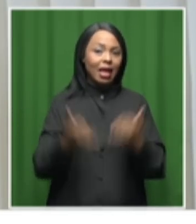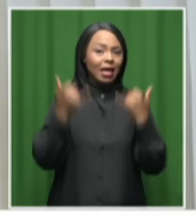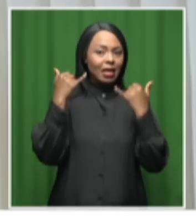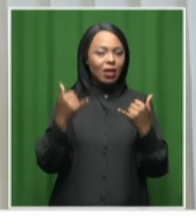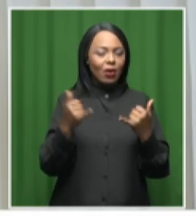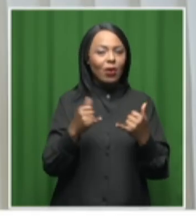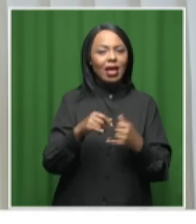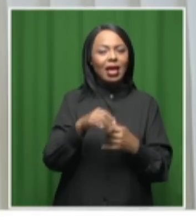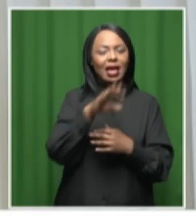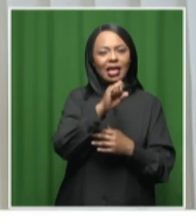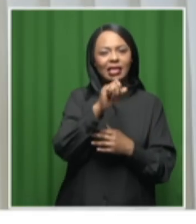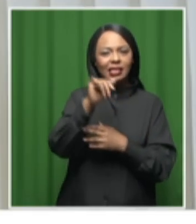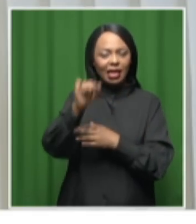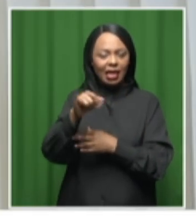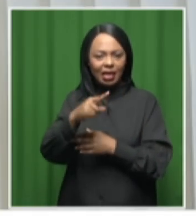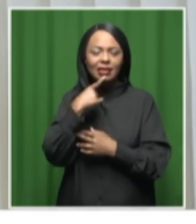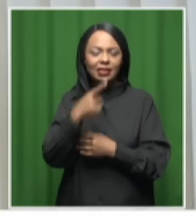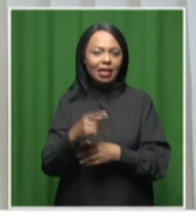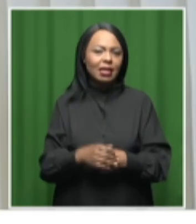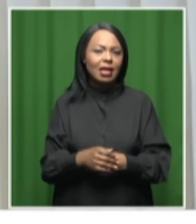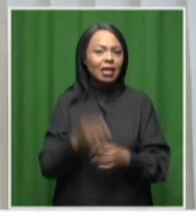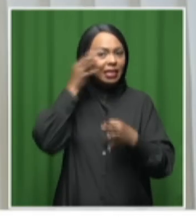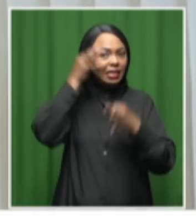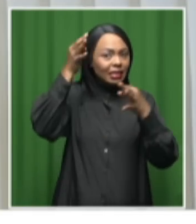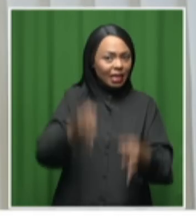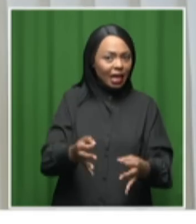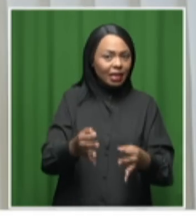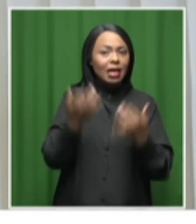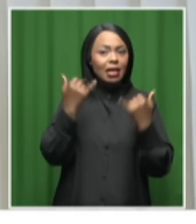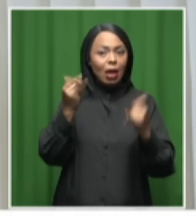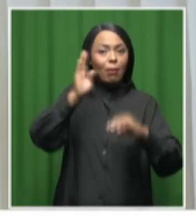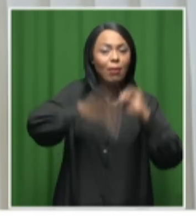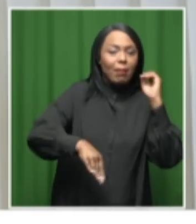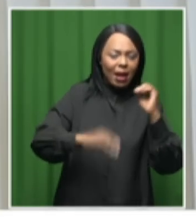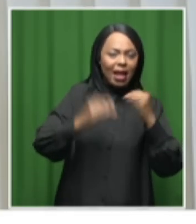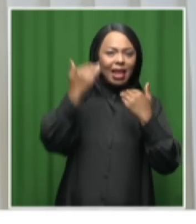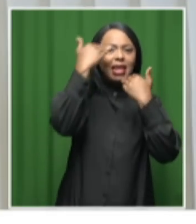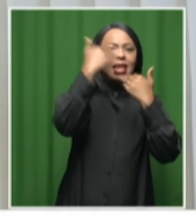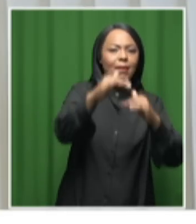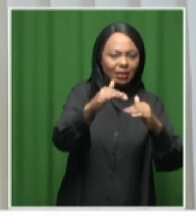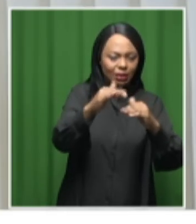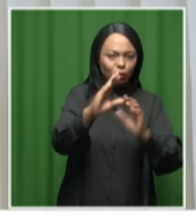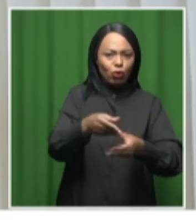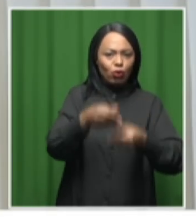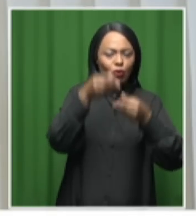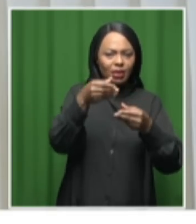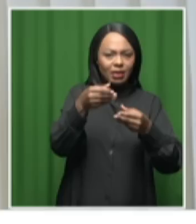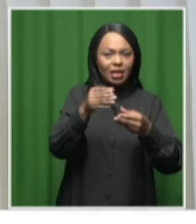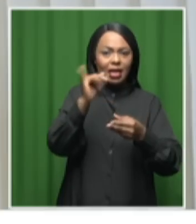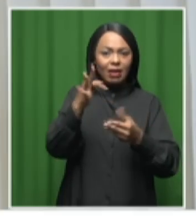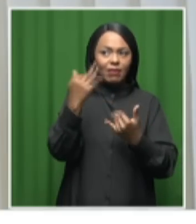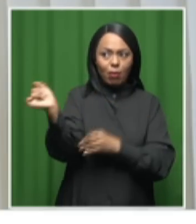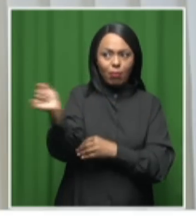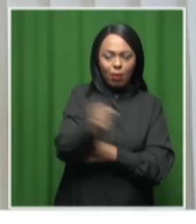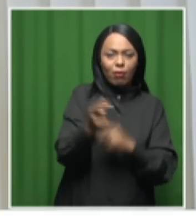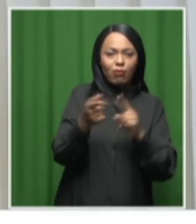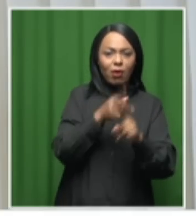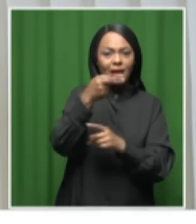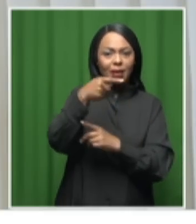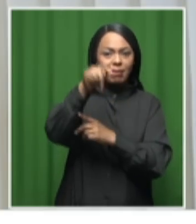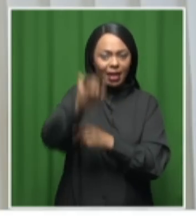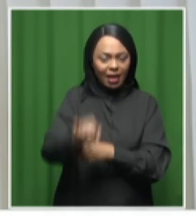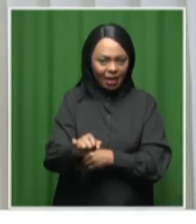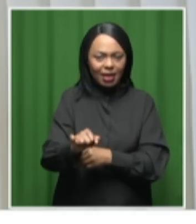the SCA has decided on the matter and said that charging to prosecute is only limited to documentation. So if I'm employed by the NPA, have the